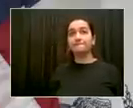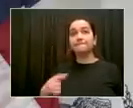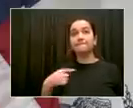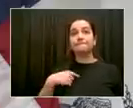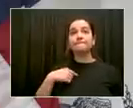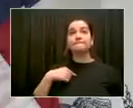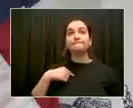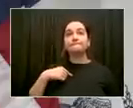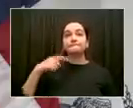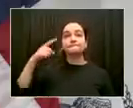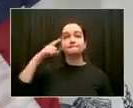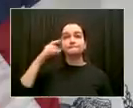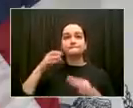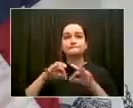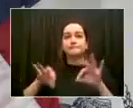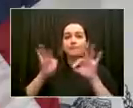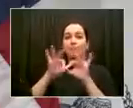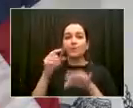Effective leaders